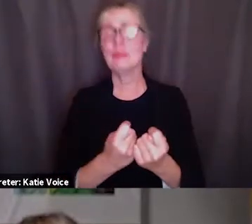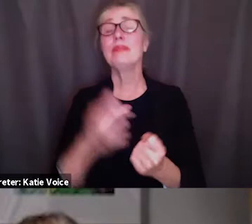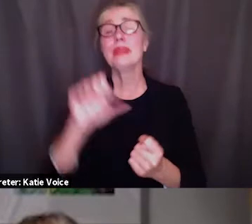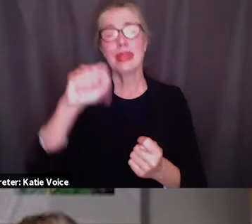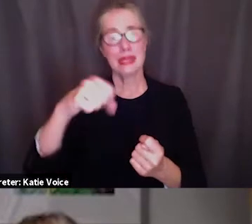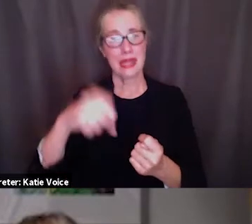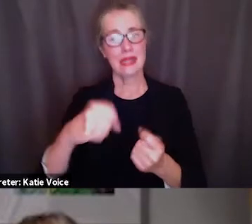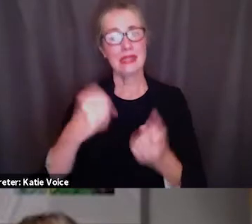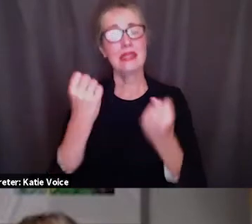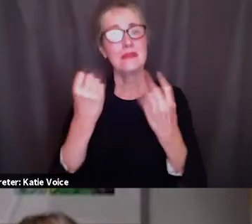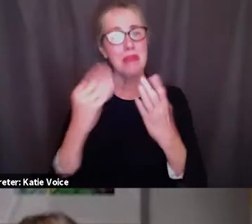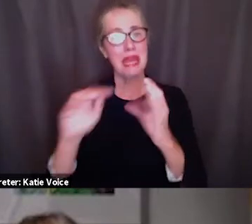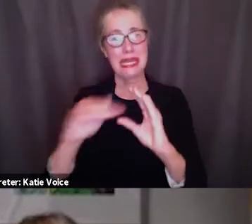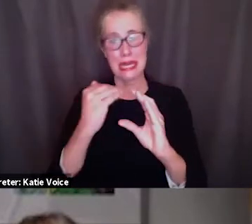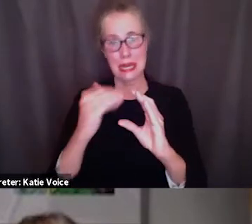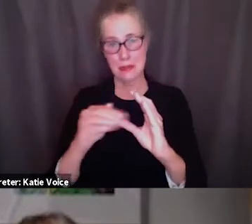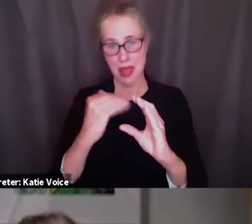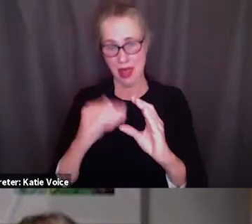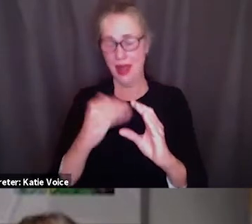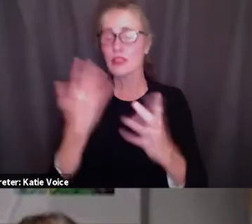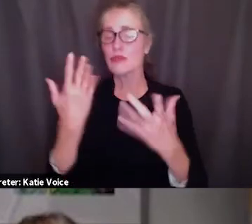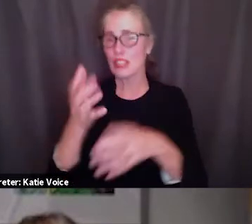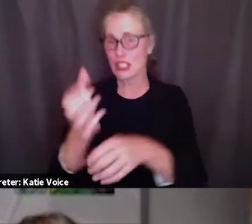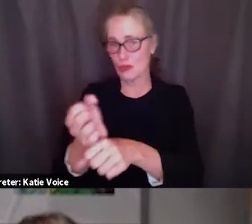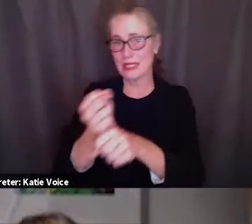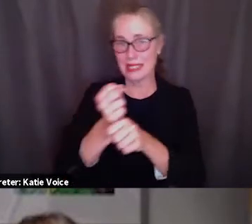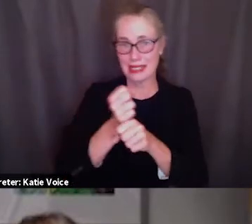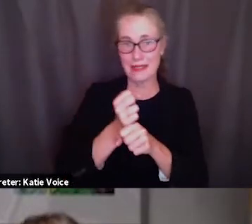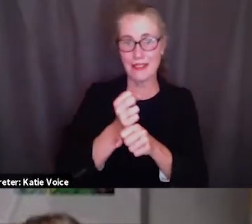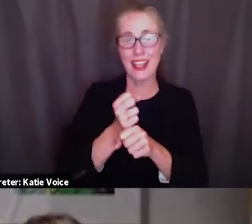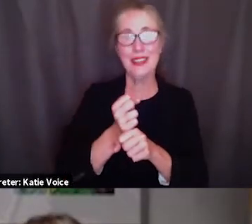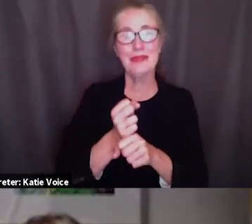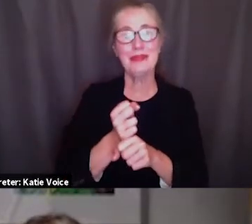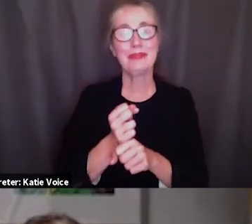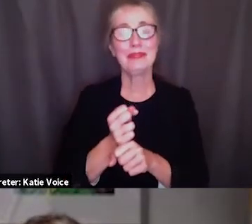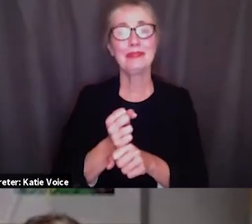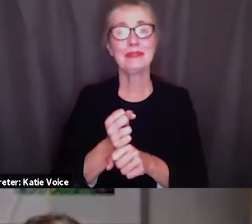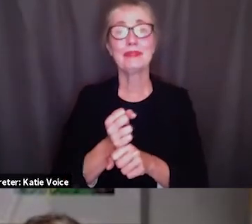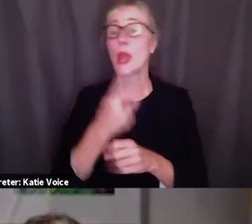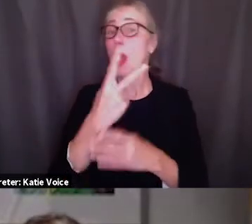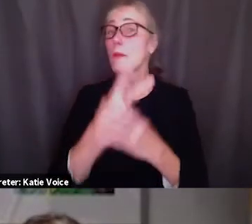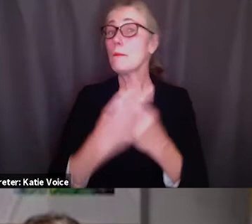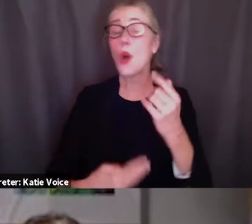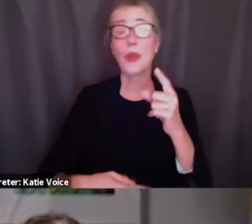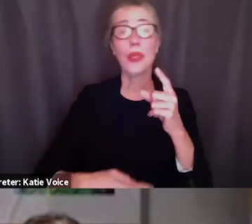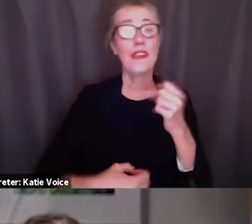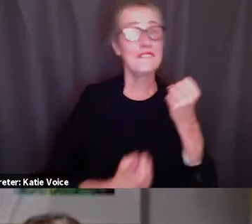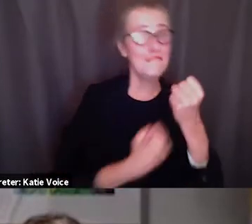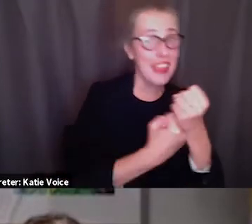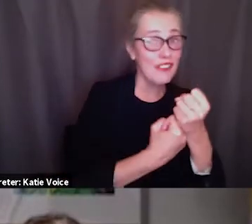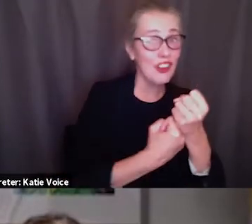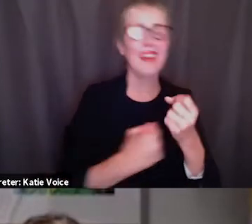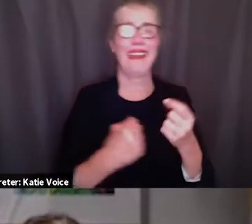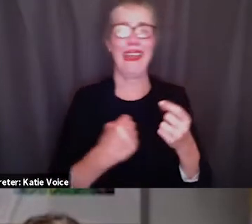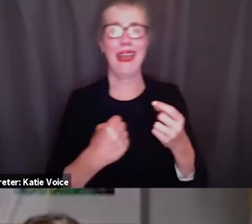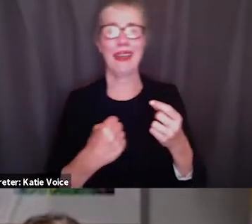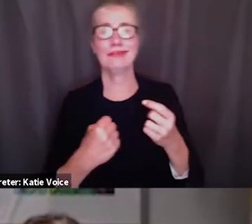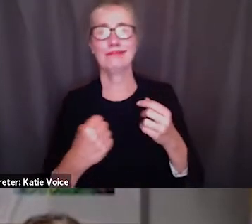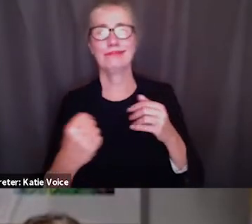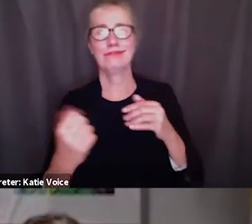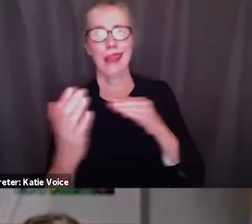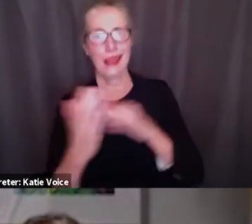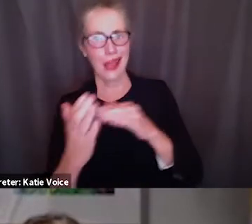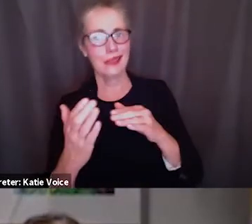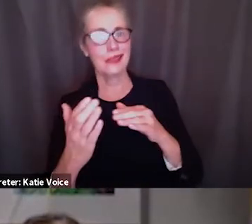receive numerous email correspondence, and both in favor of and against our resolution, which was approved